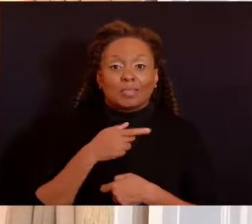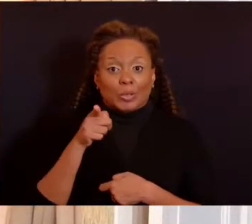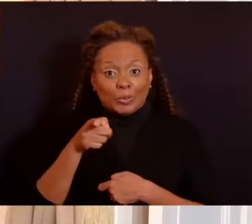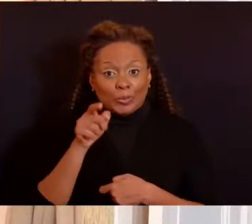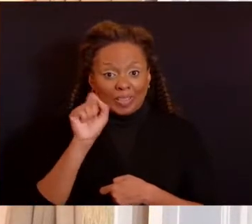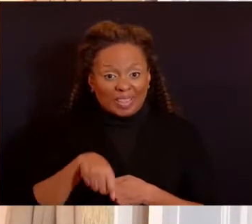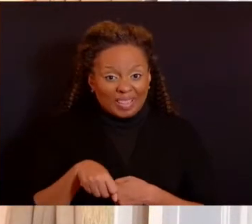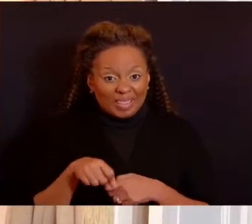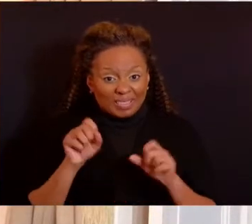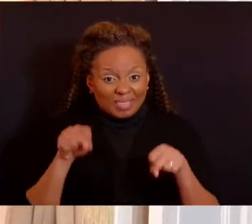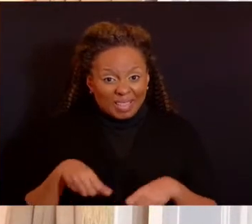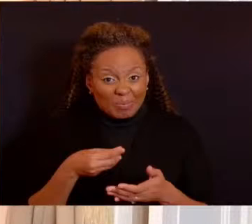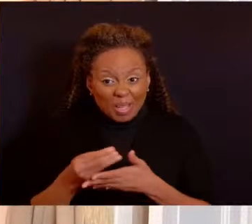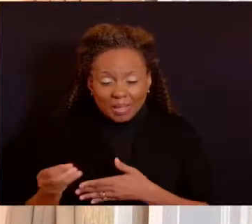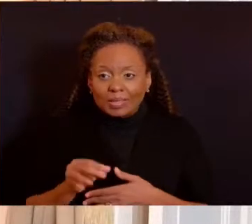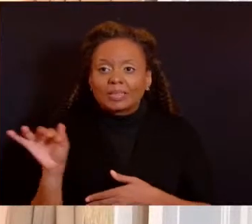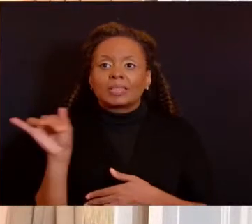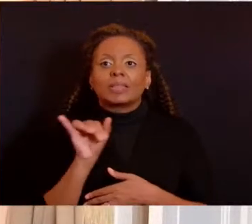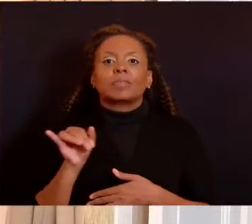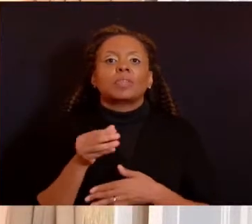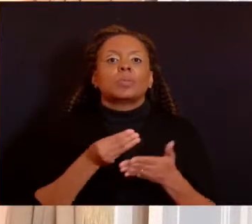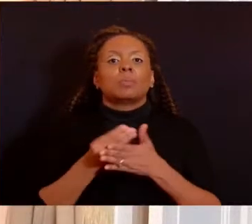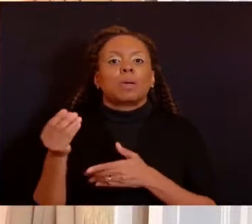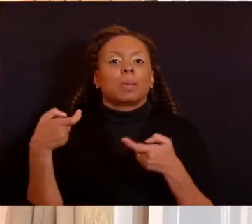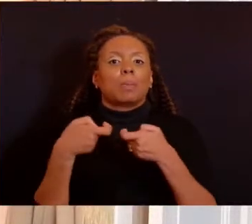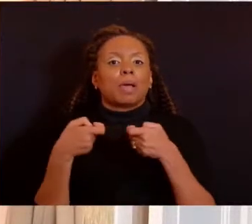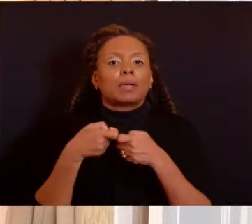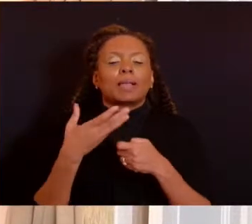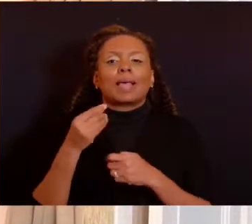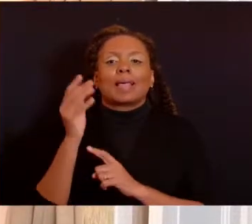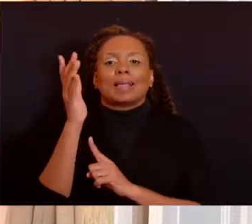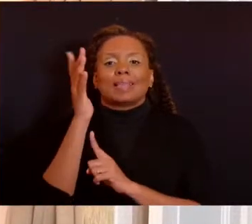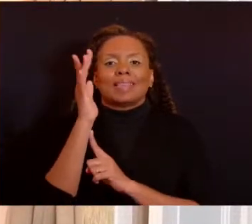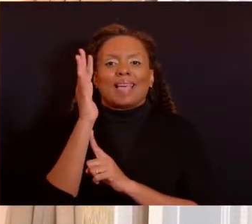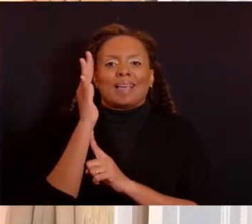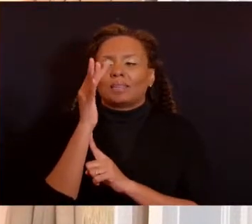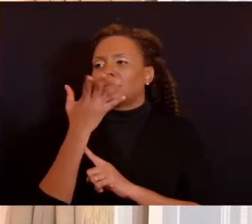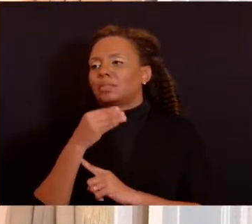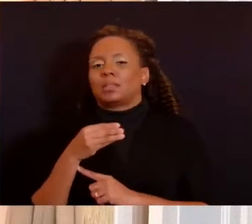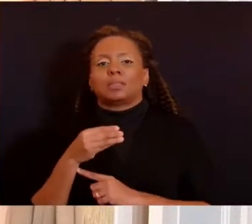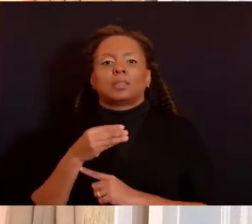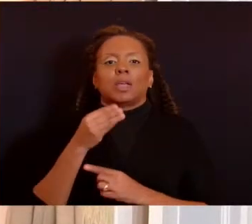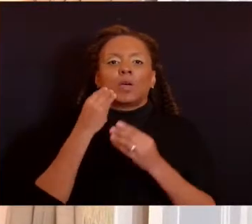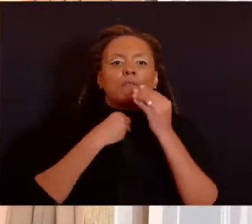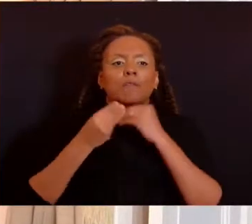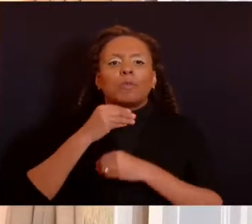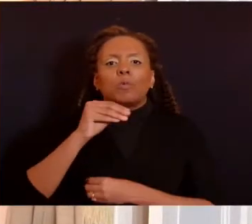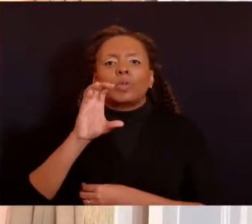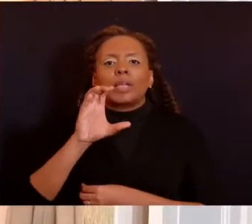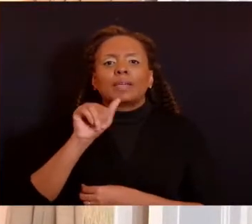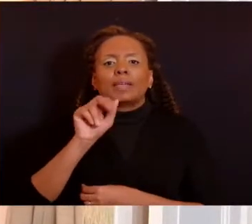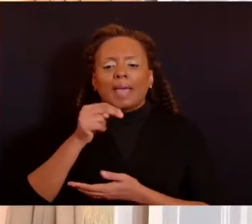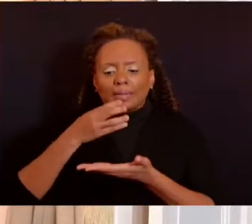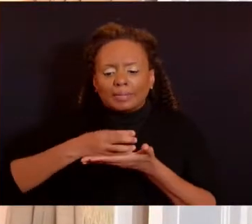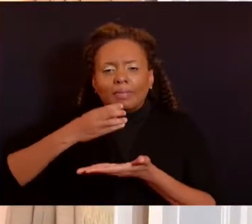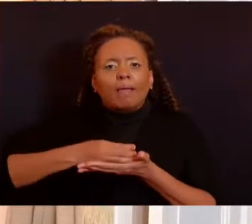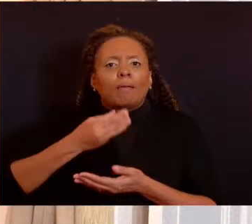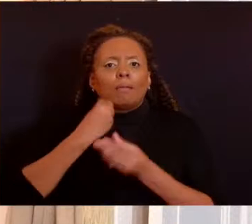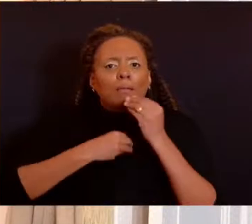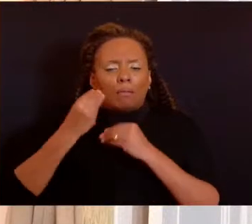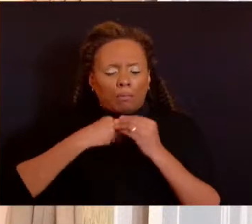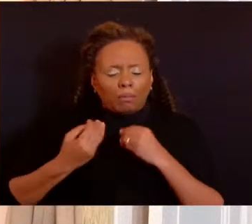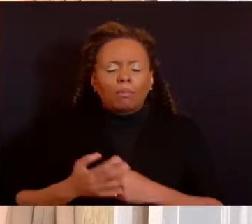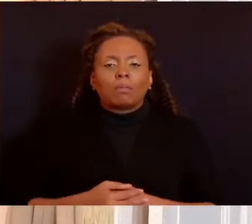you, just as you would get batteries and candles and tinned food and all of the other things. And it is a good time to remind